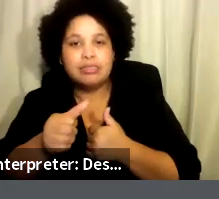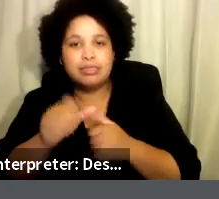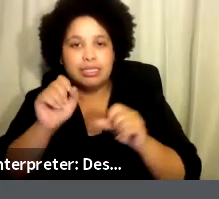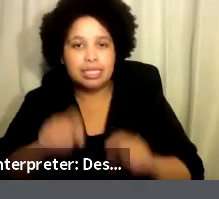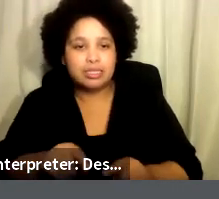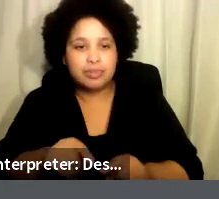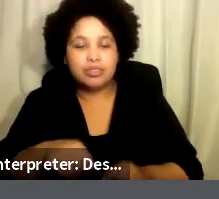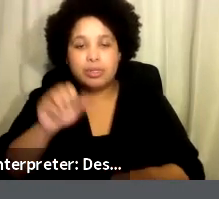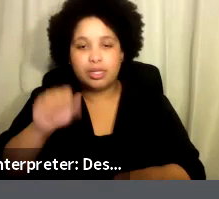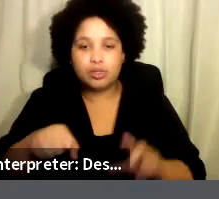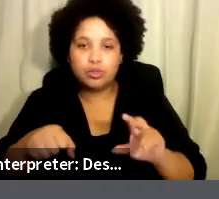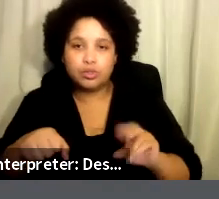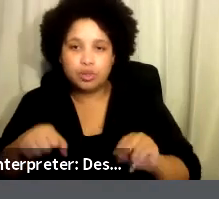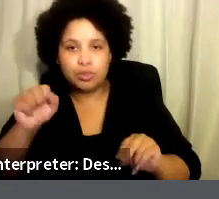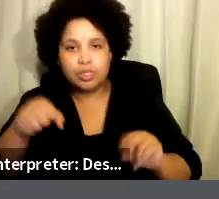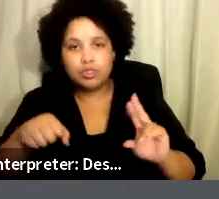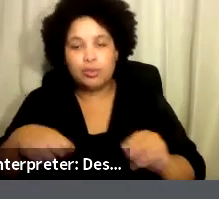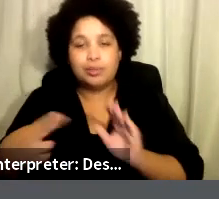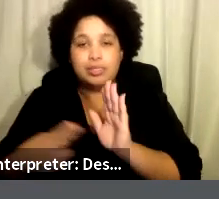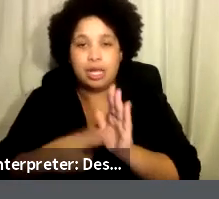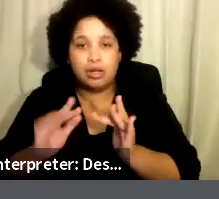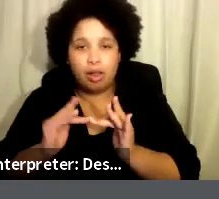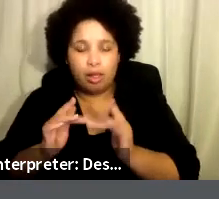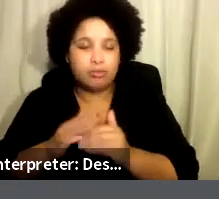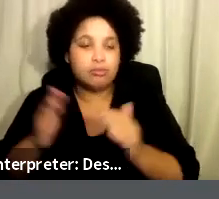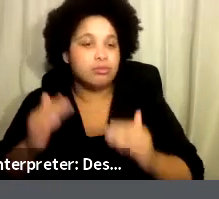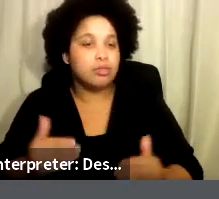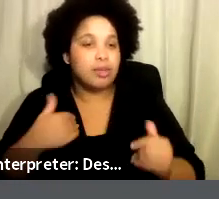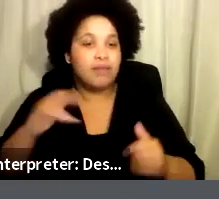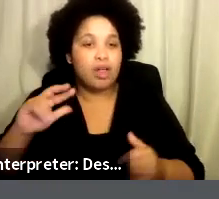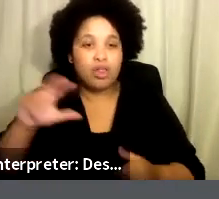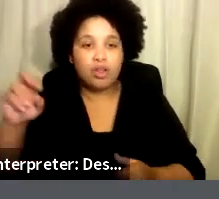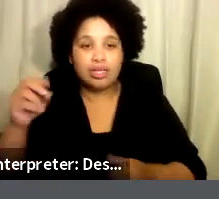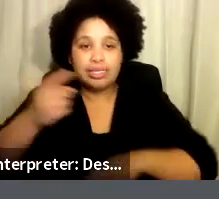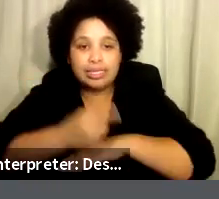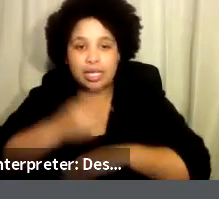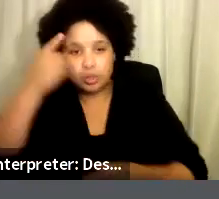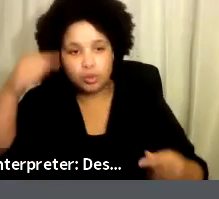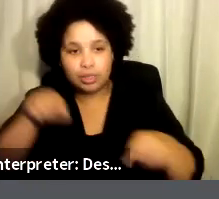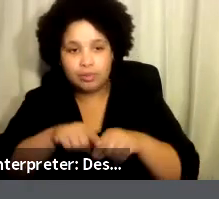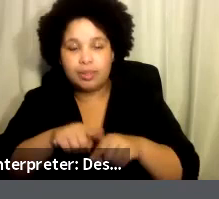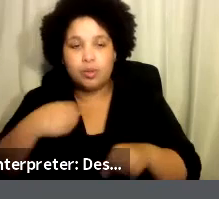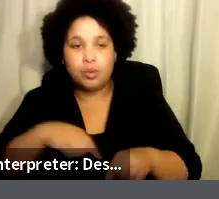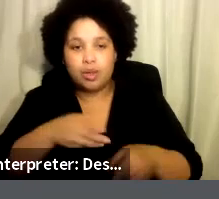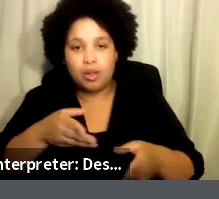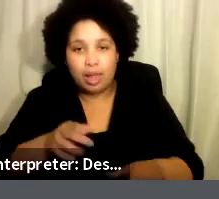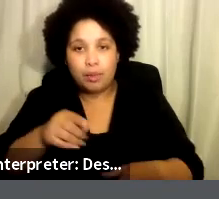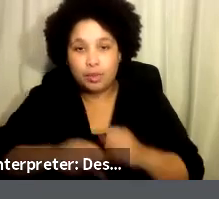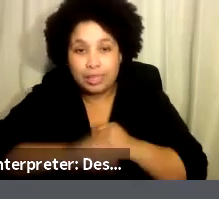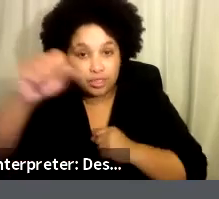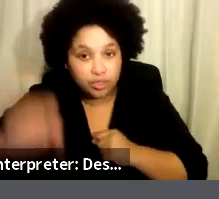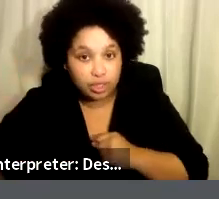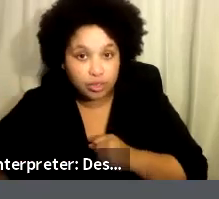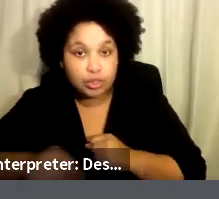you sign it electronically. This is a 30-day agreement that we are allowing you an extension